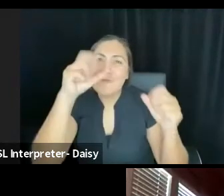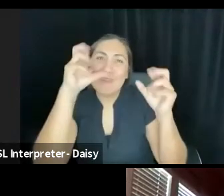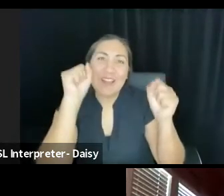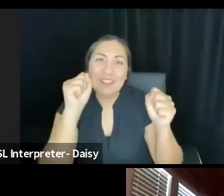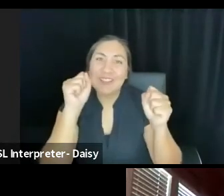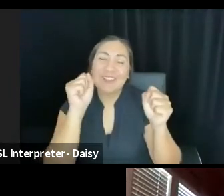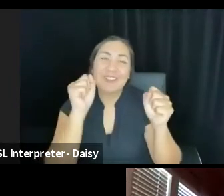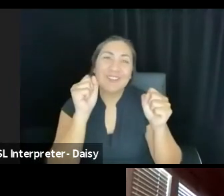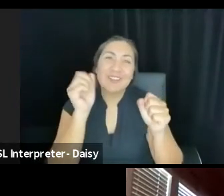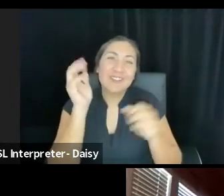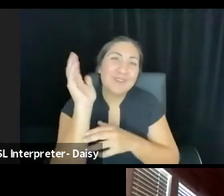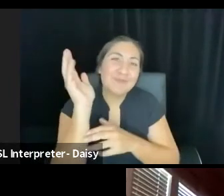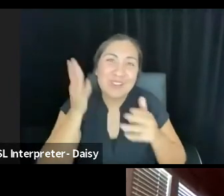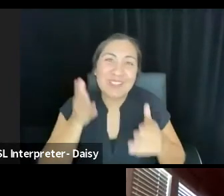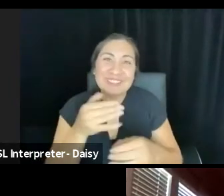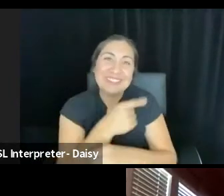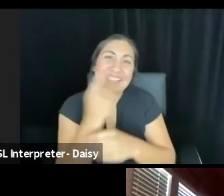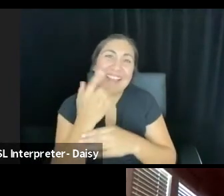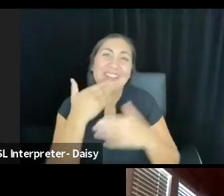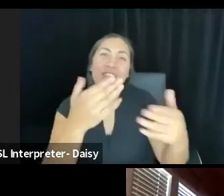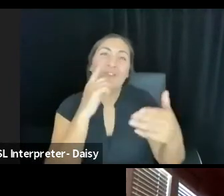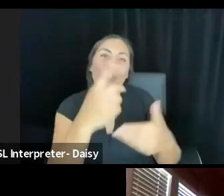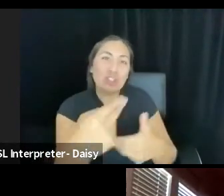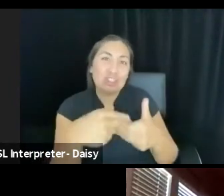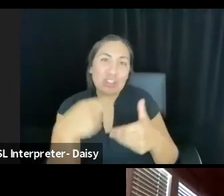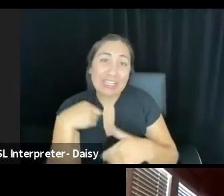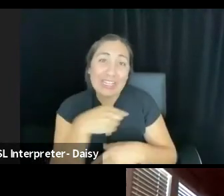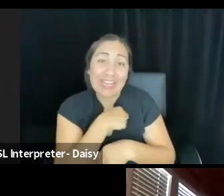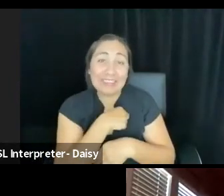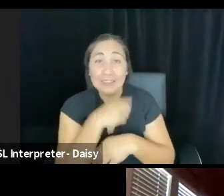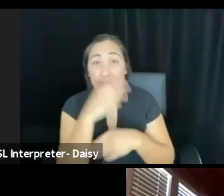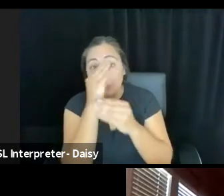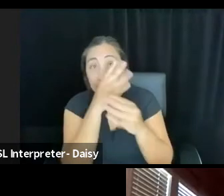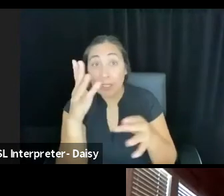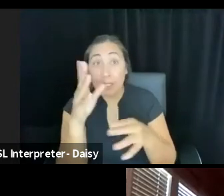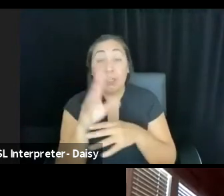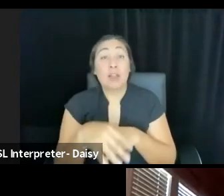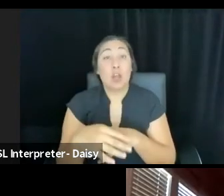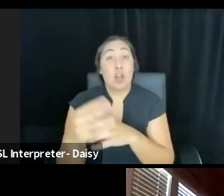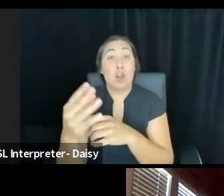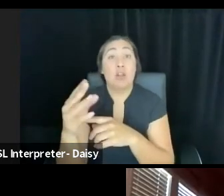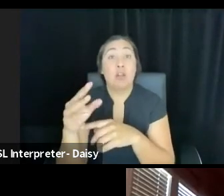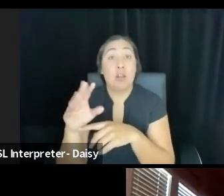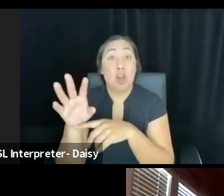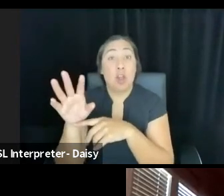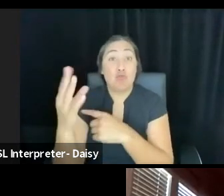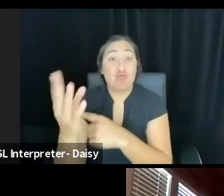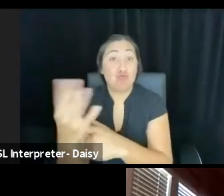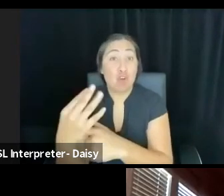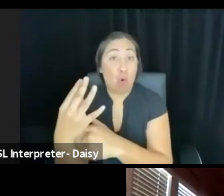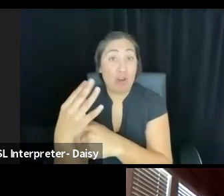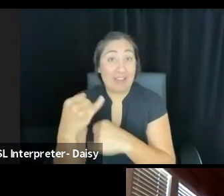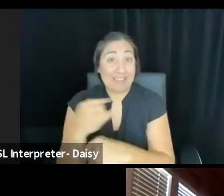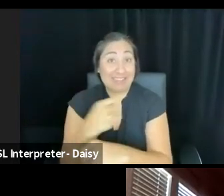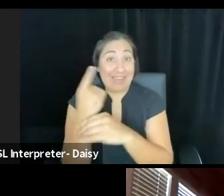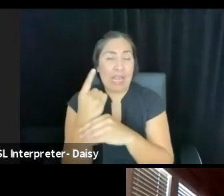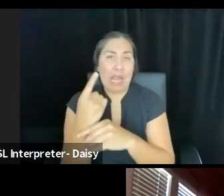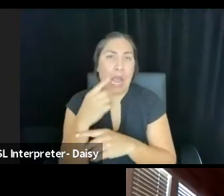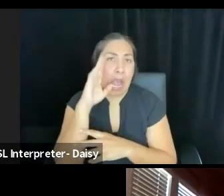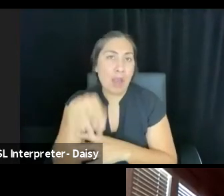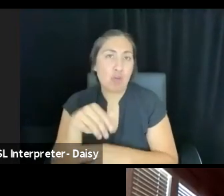for being with us. The recording of this talk, which I know I will want to go back to again and again, will